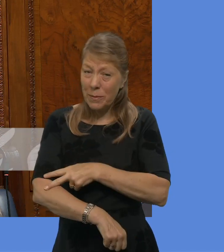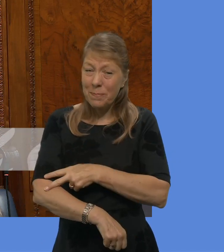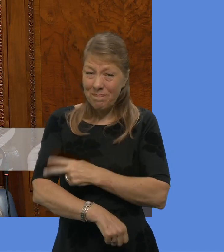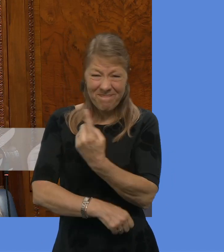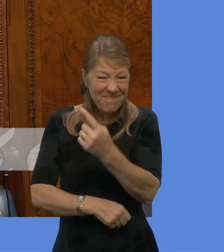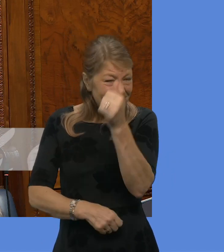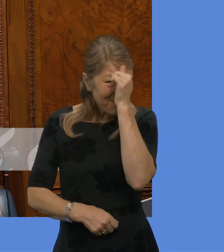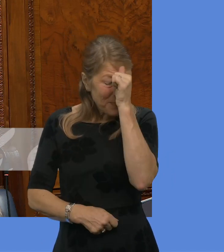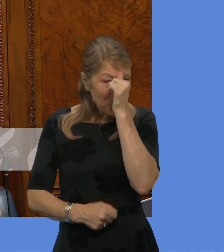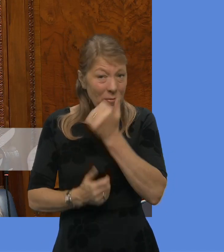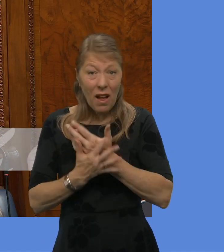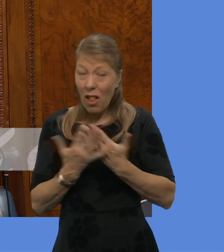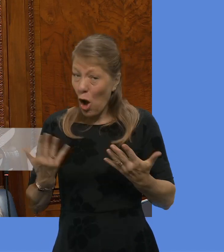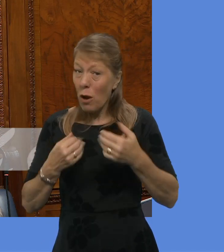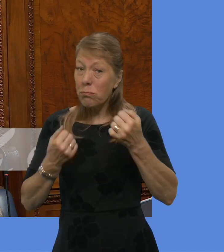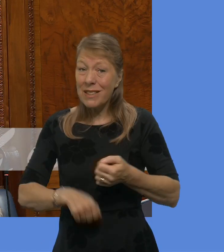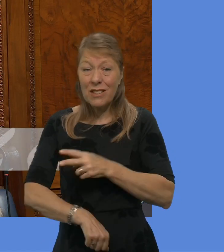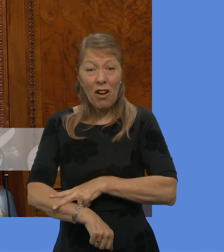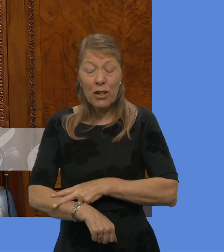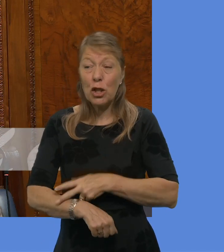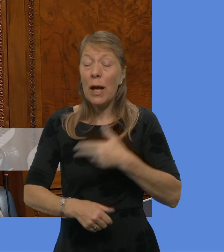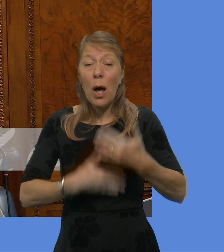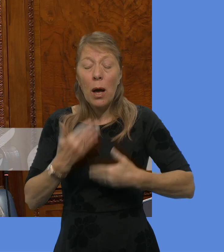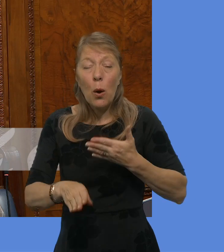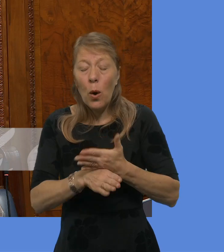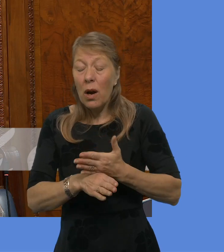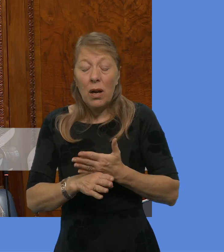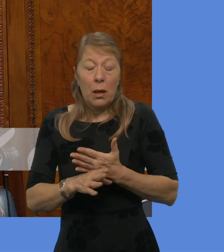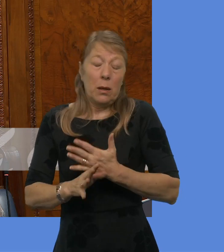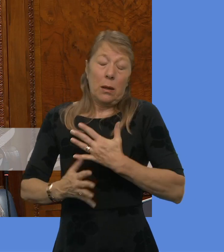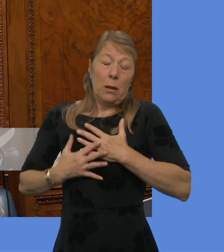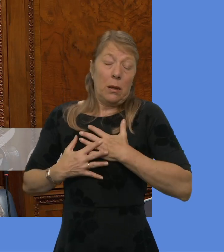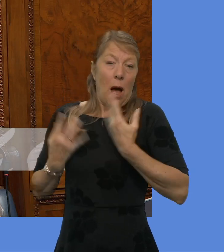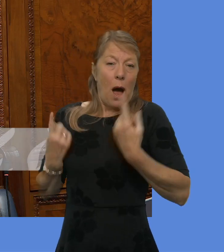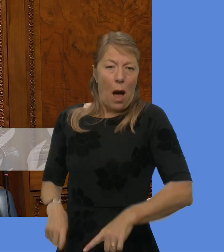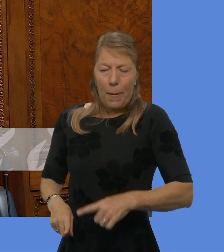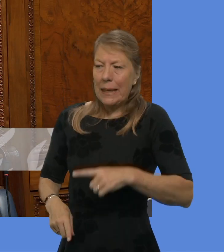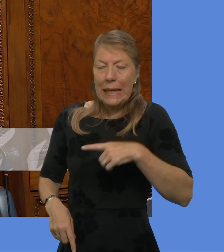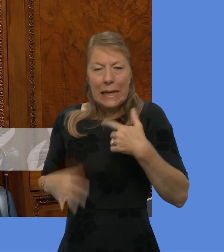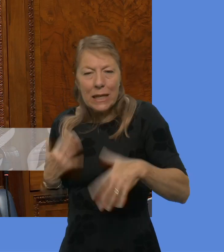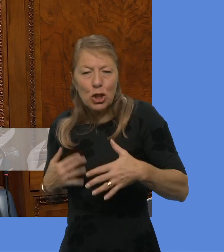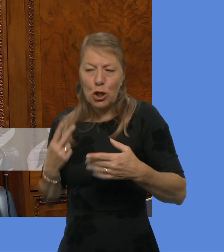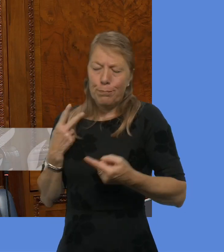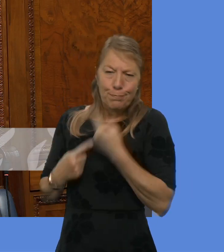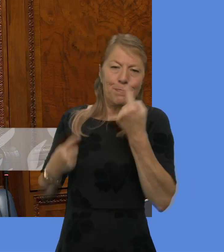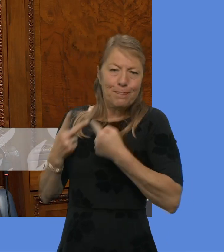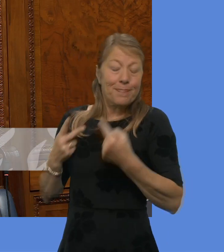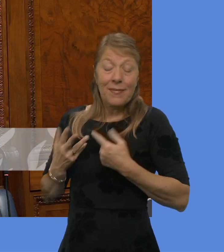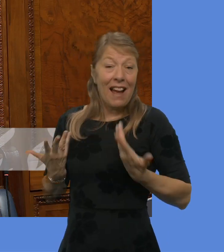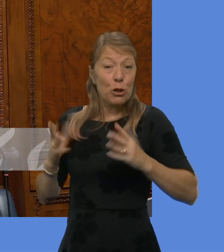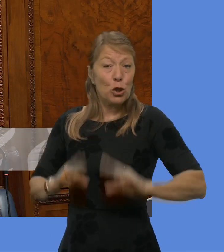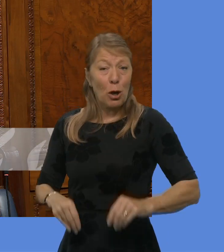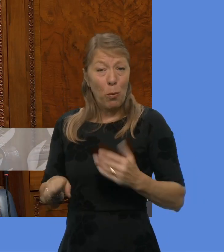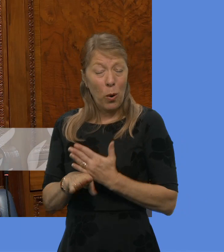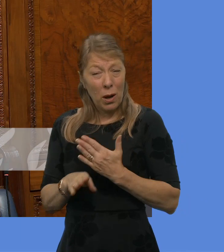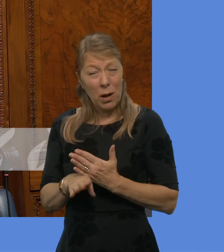problems with occupational health. Could the Minister say if she's going to undertake a review of these issues, bearing in mind the fact that